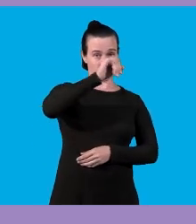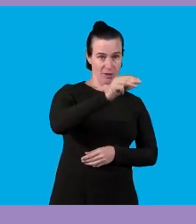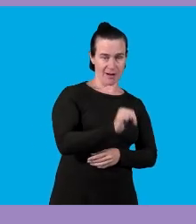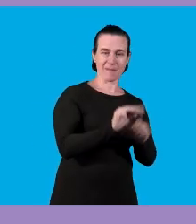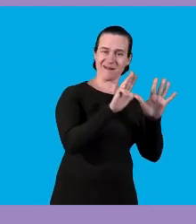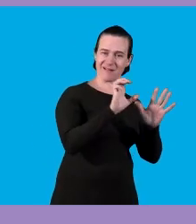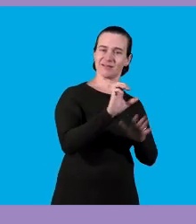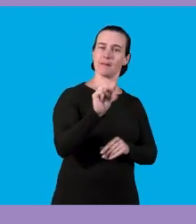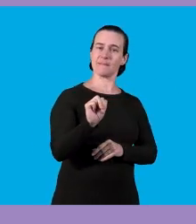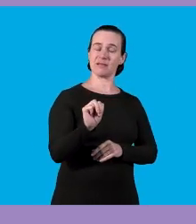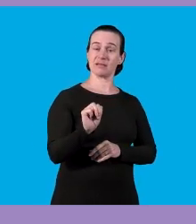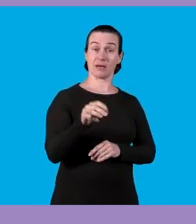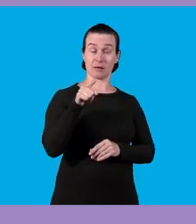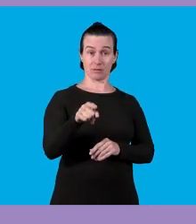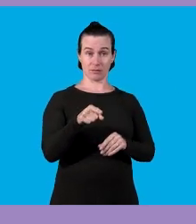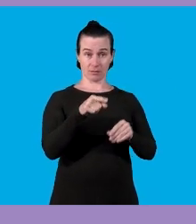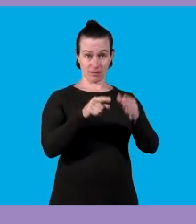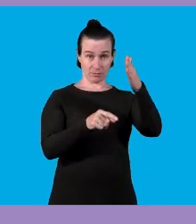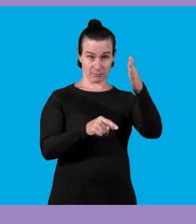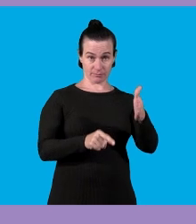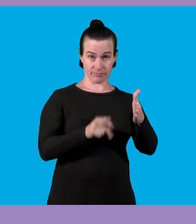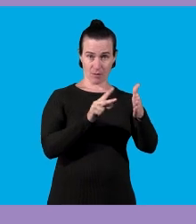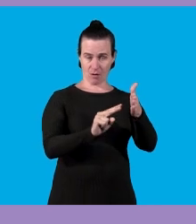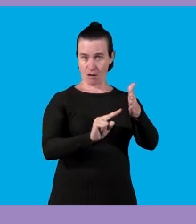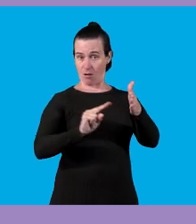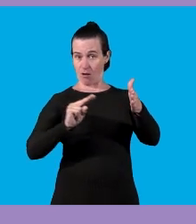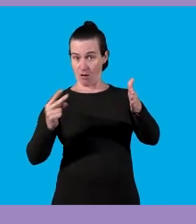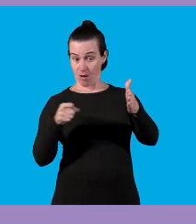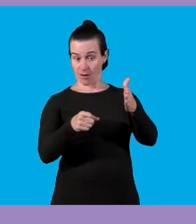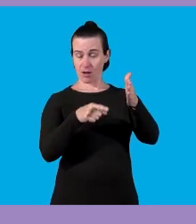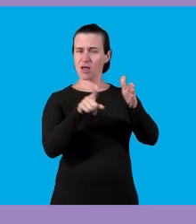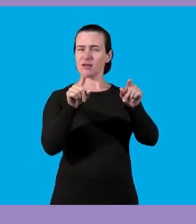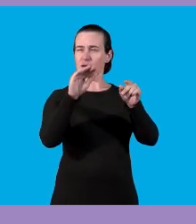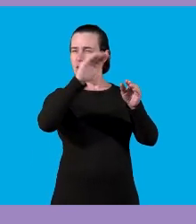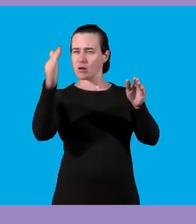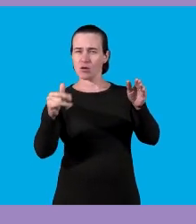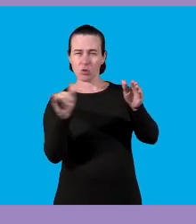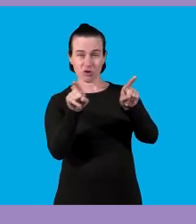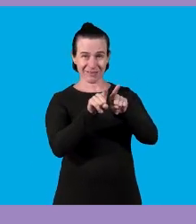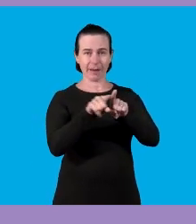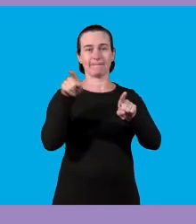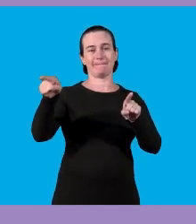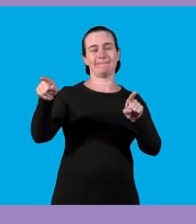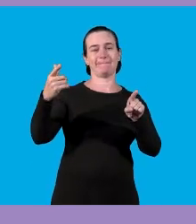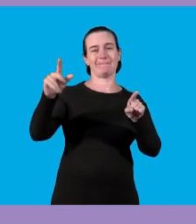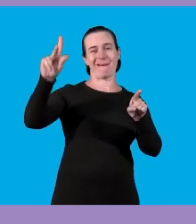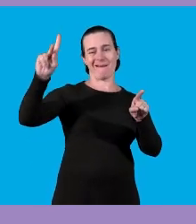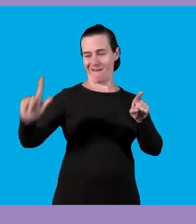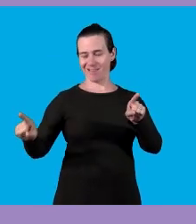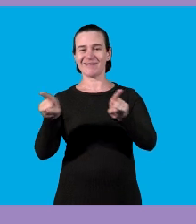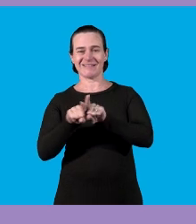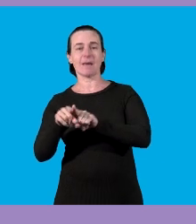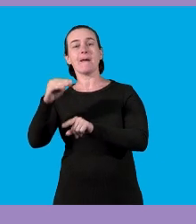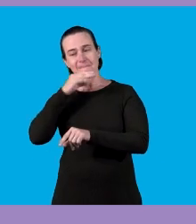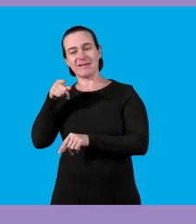is 9 centimeters, and the side that is equal to JM, which is JK, is